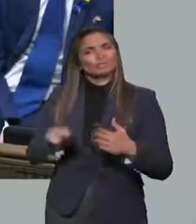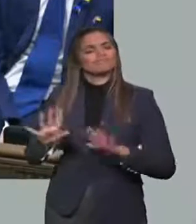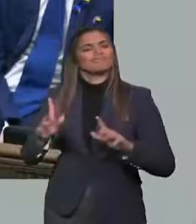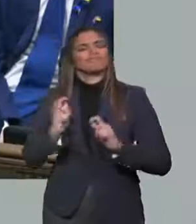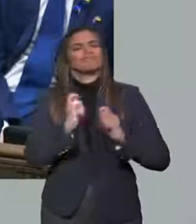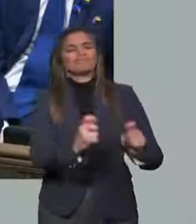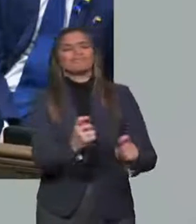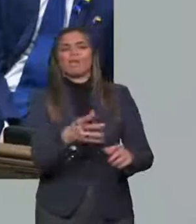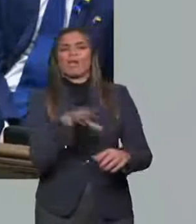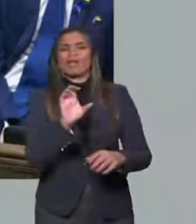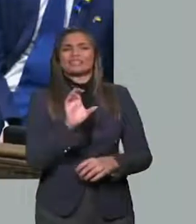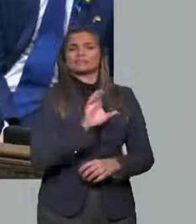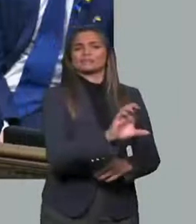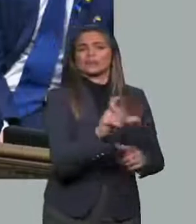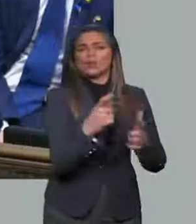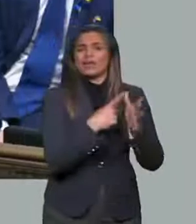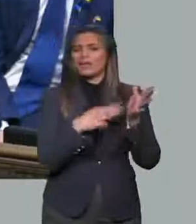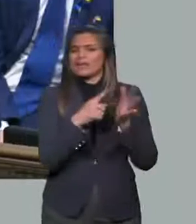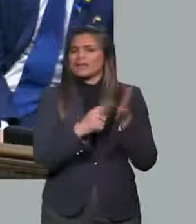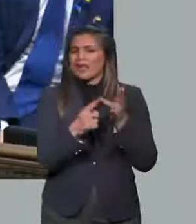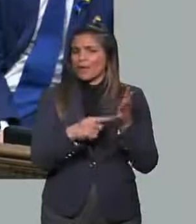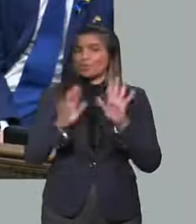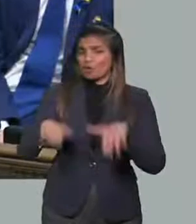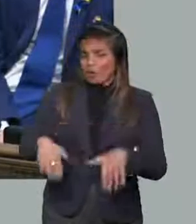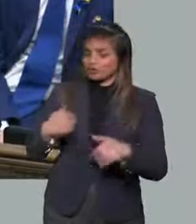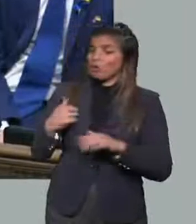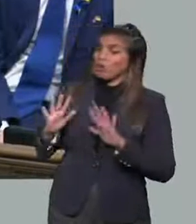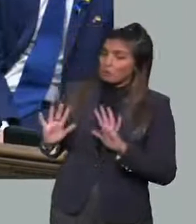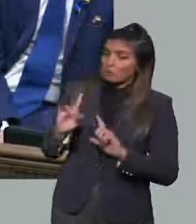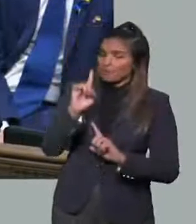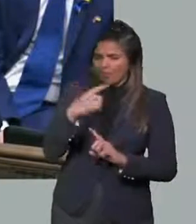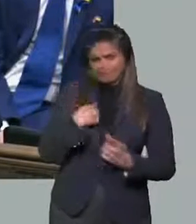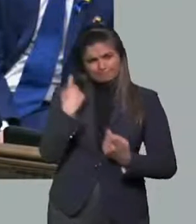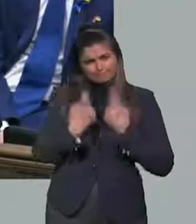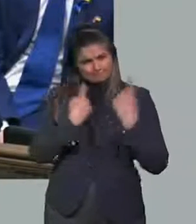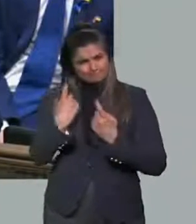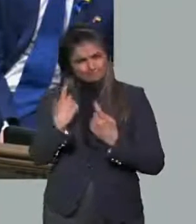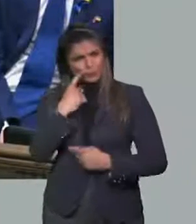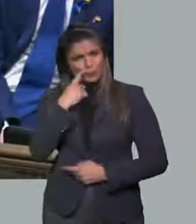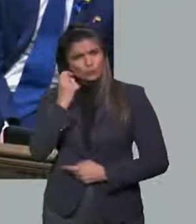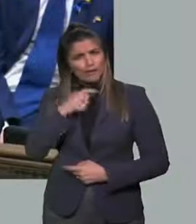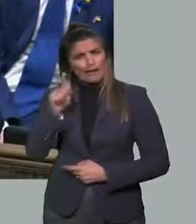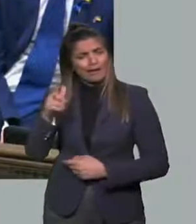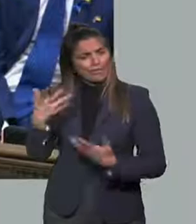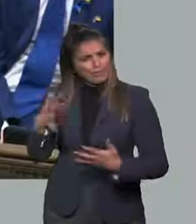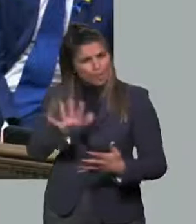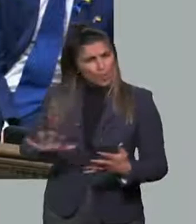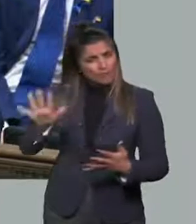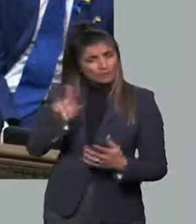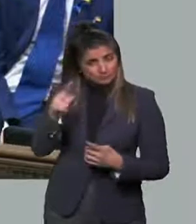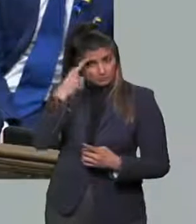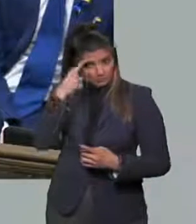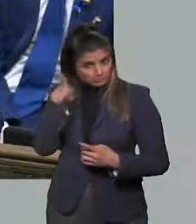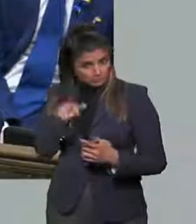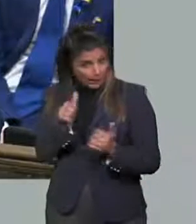Camelot, I do wonder, given the current situation in Ukraine, if my right honourable friend considered it